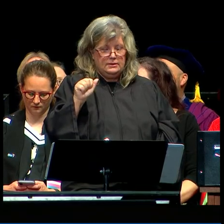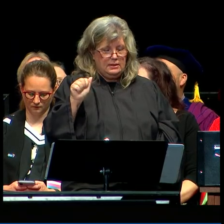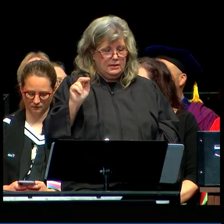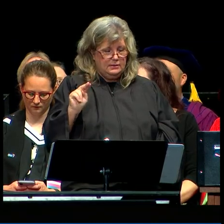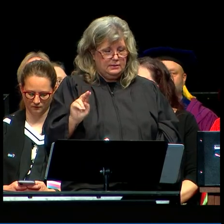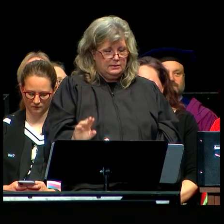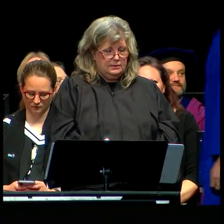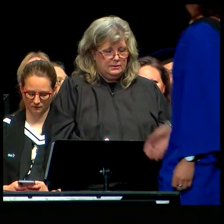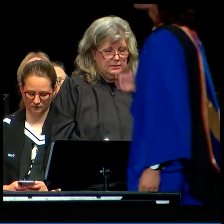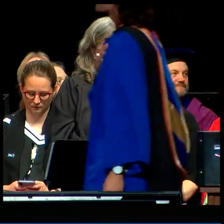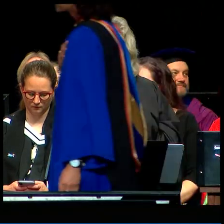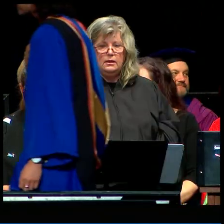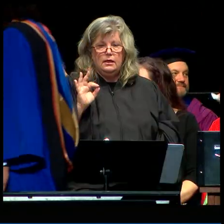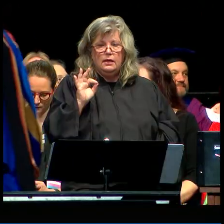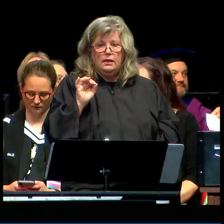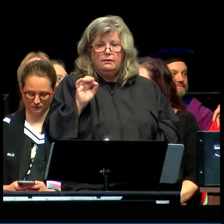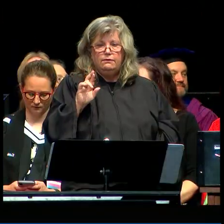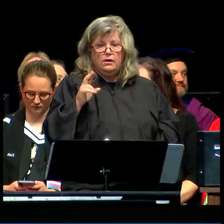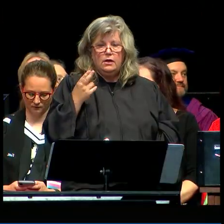Farhan Anwar.